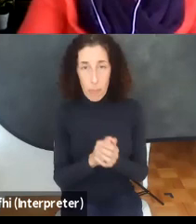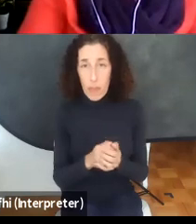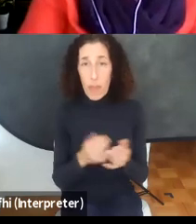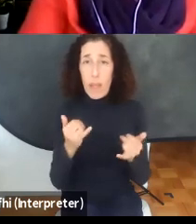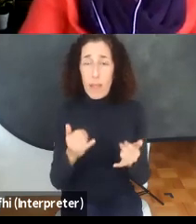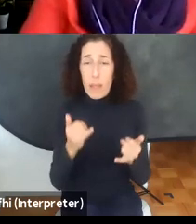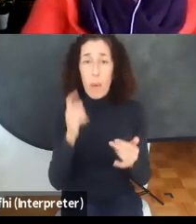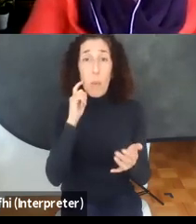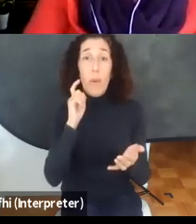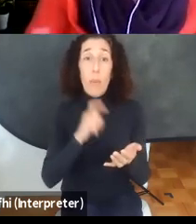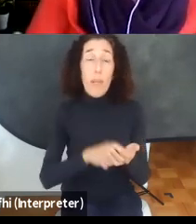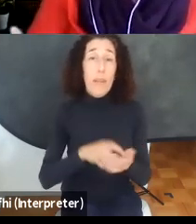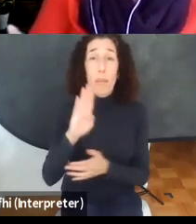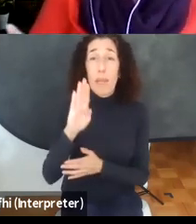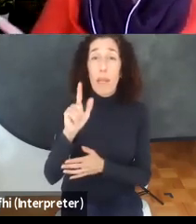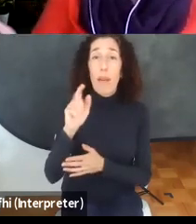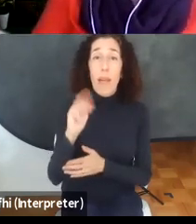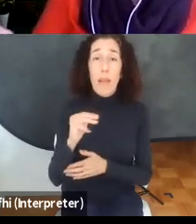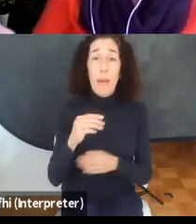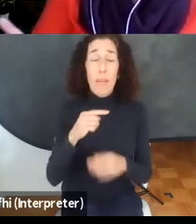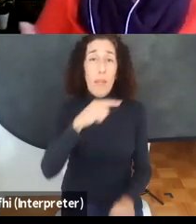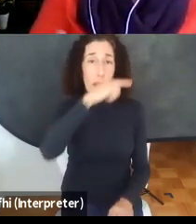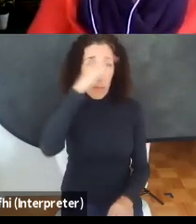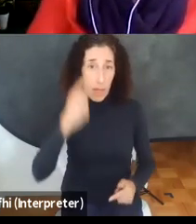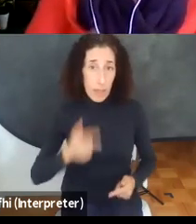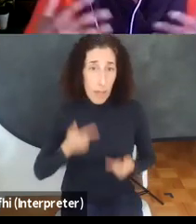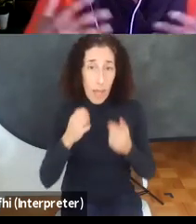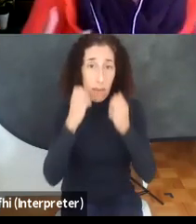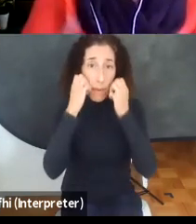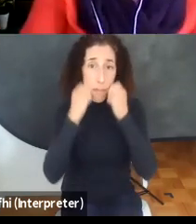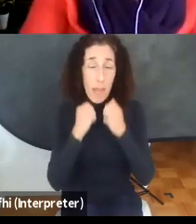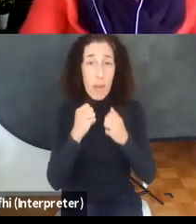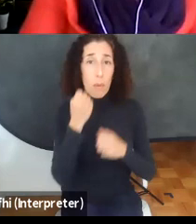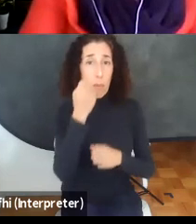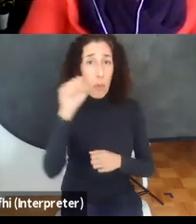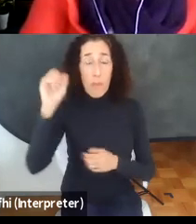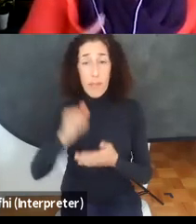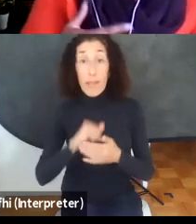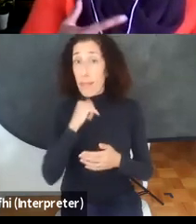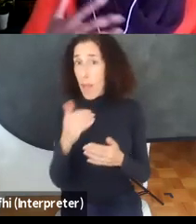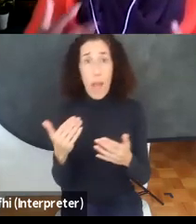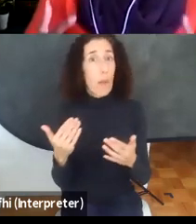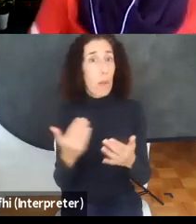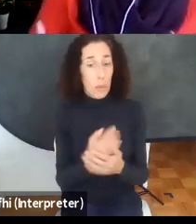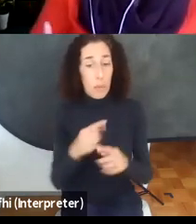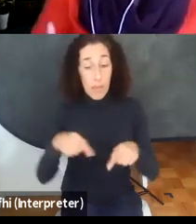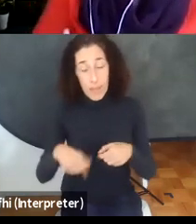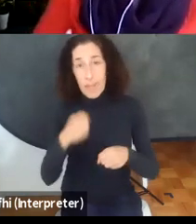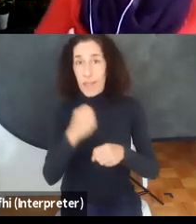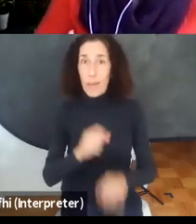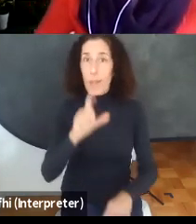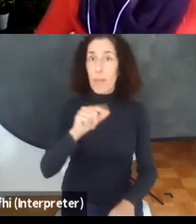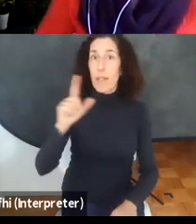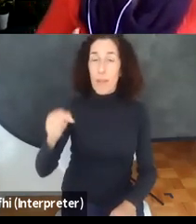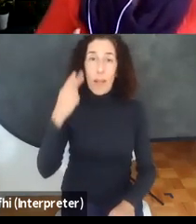uprising of the Black Lives Matter movement. And Black Lives Matter is not new, but in this year in 2020, we're seeing a historic